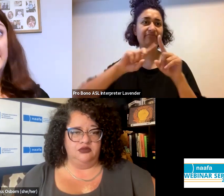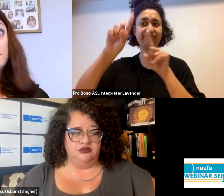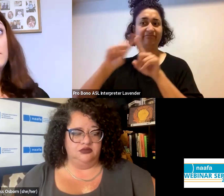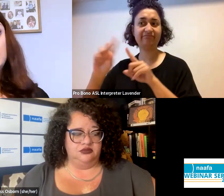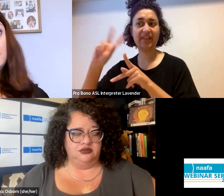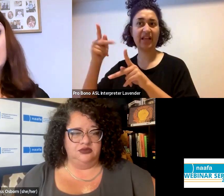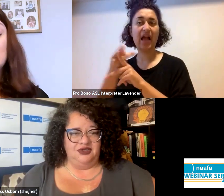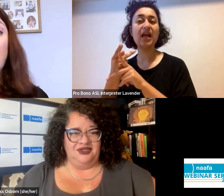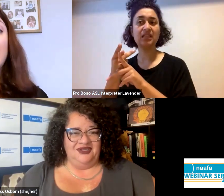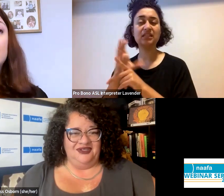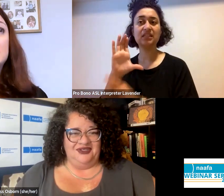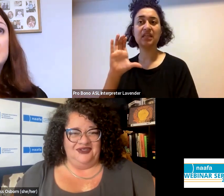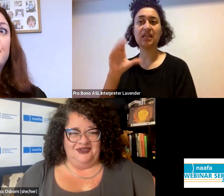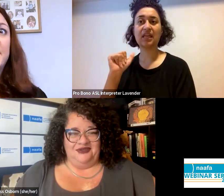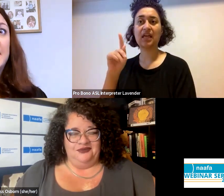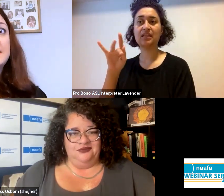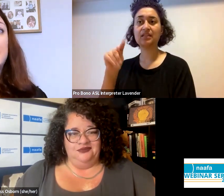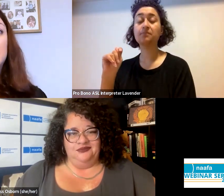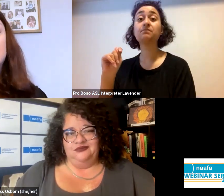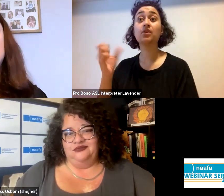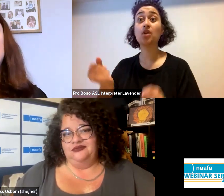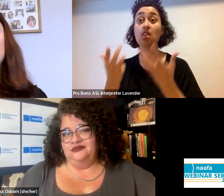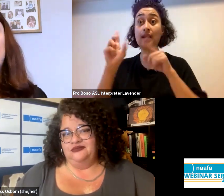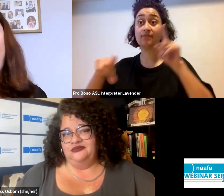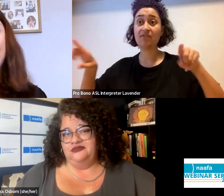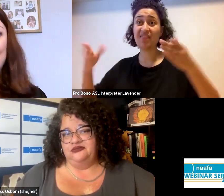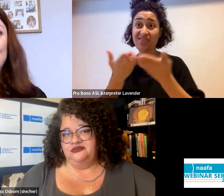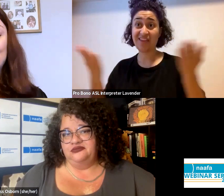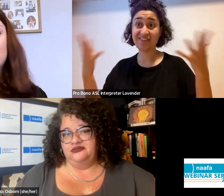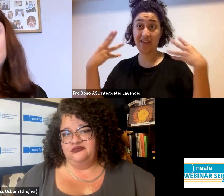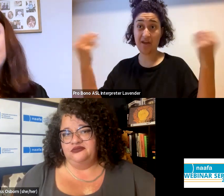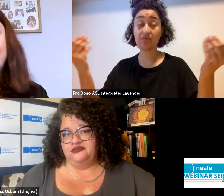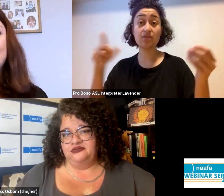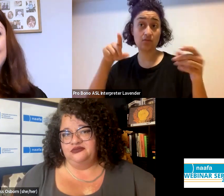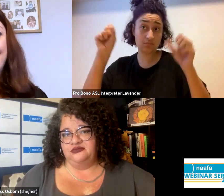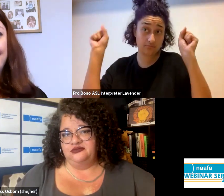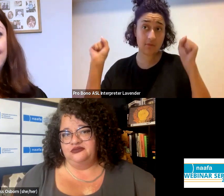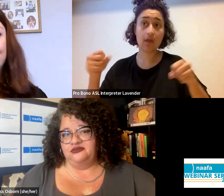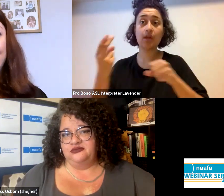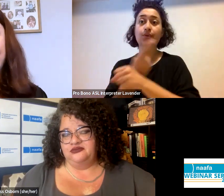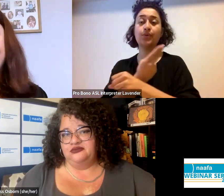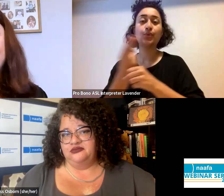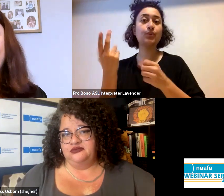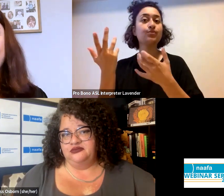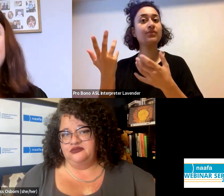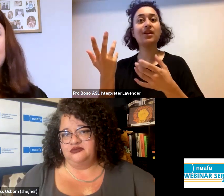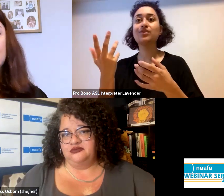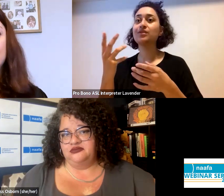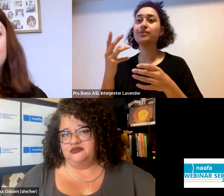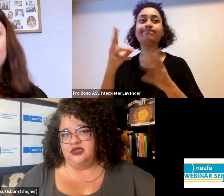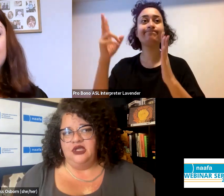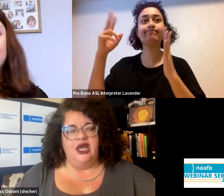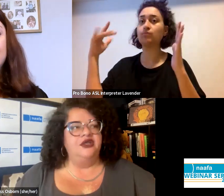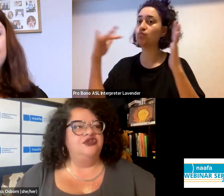it's, there's a lot of different things out there that you can use. It's just a matter of looking and doing your